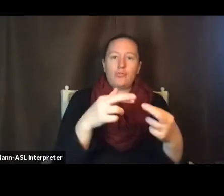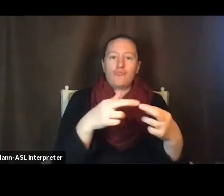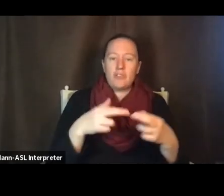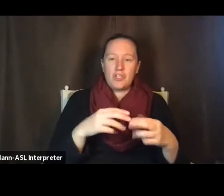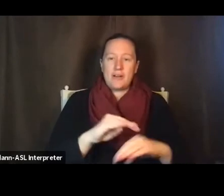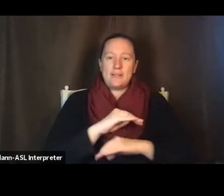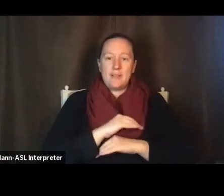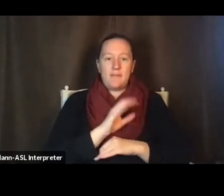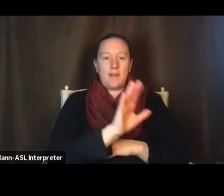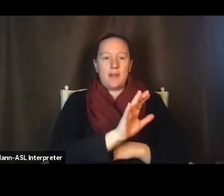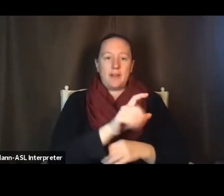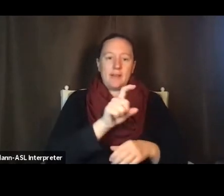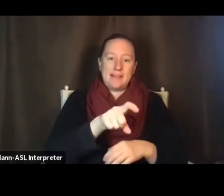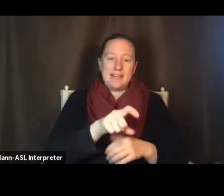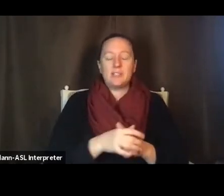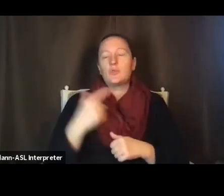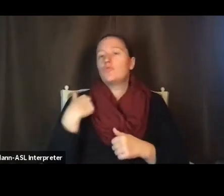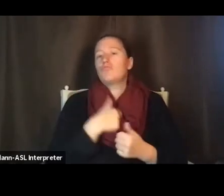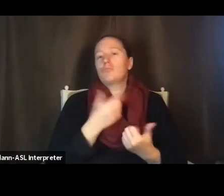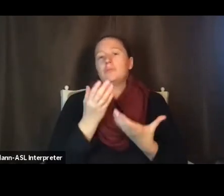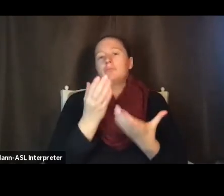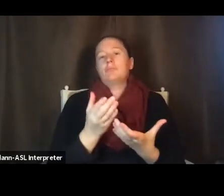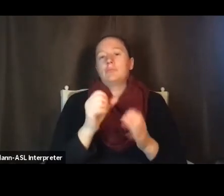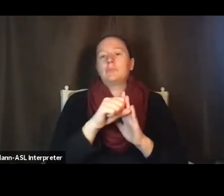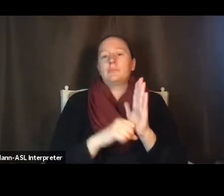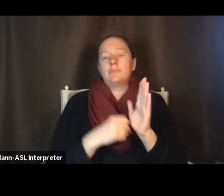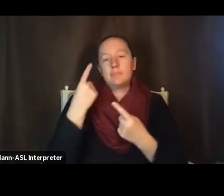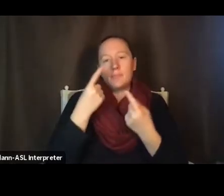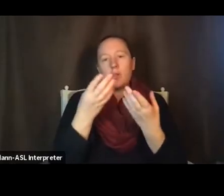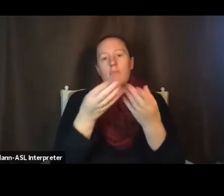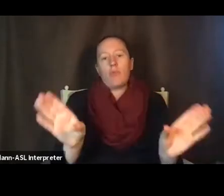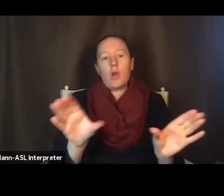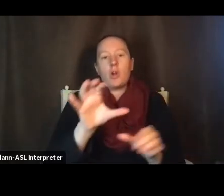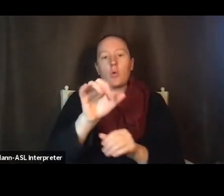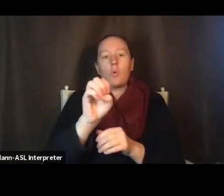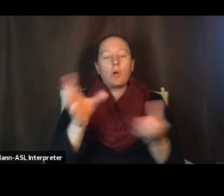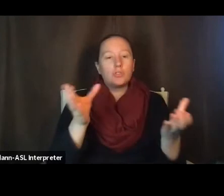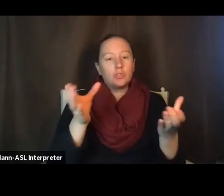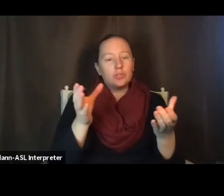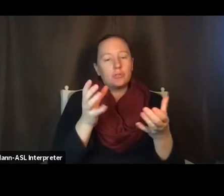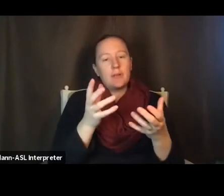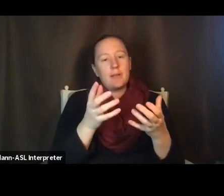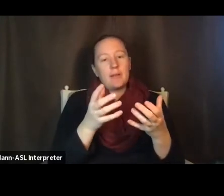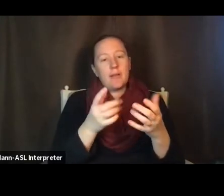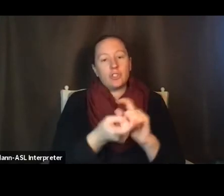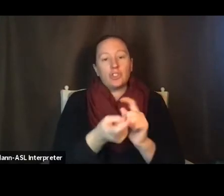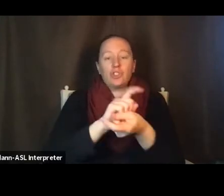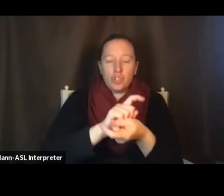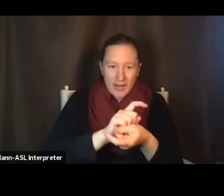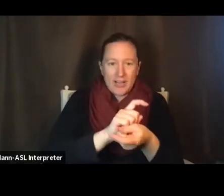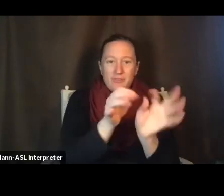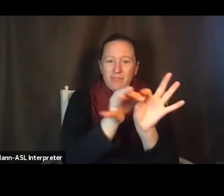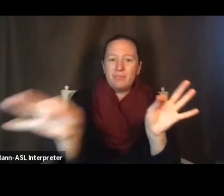need. We recommend that the state consider a broader set of core services and adapt the statute addressing core